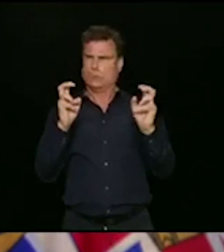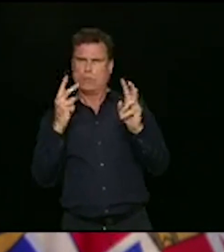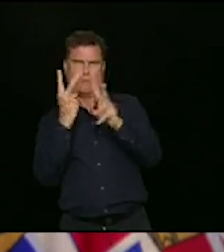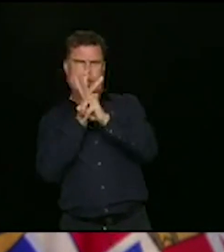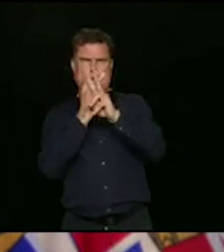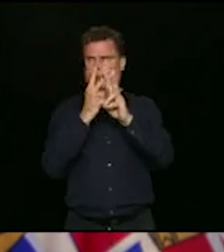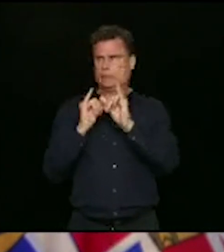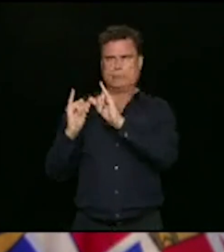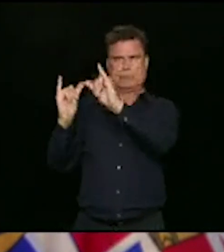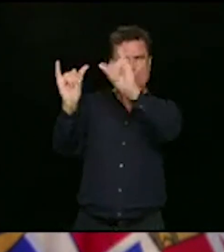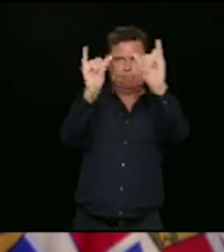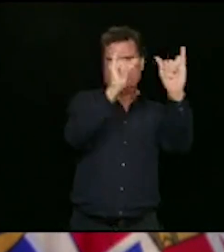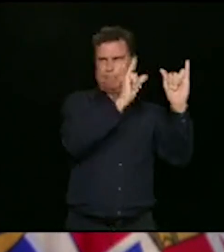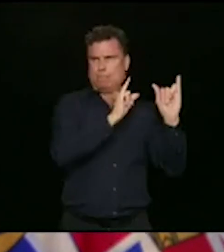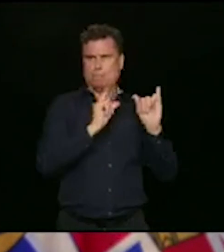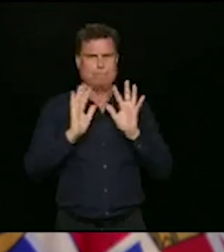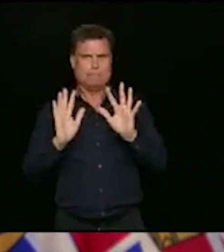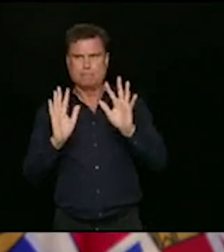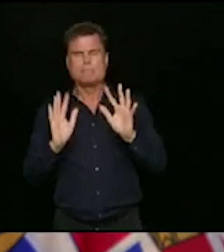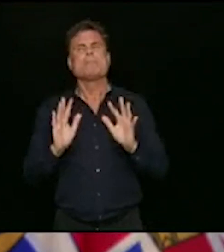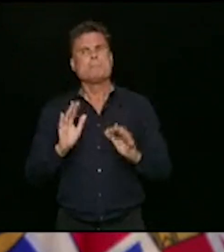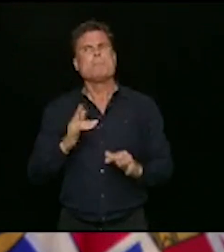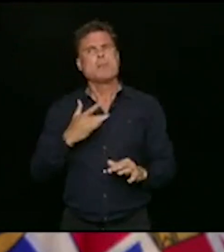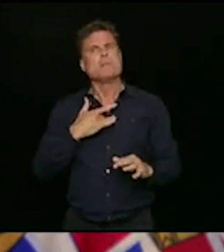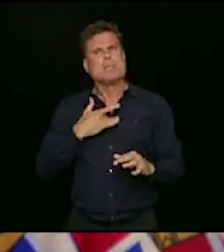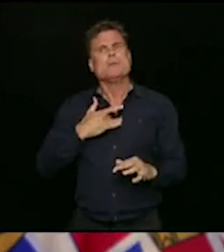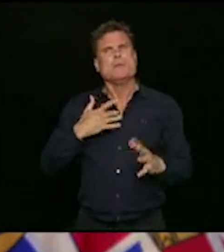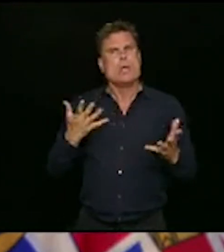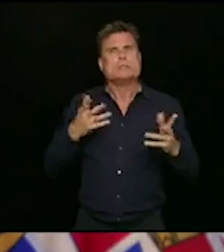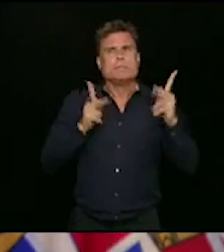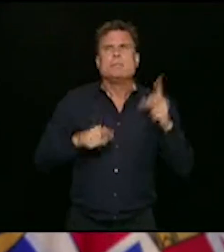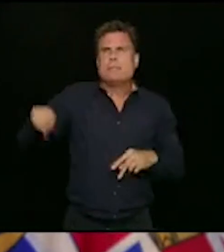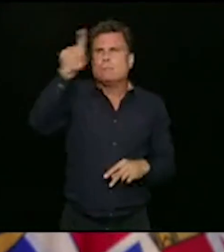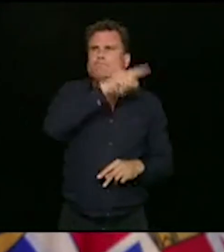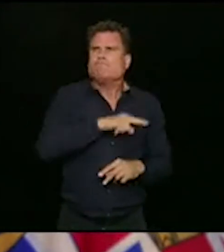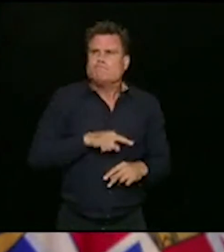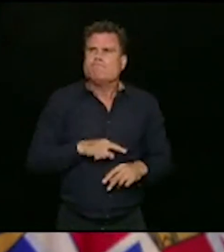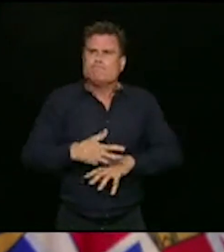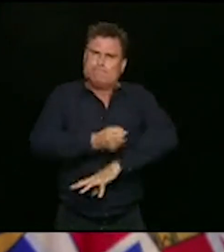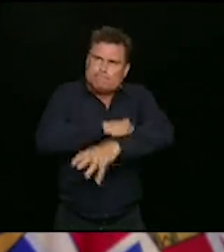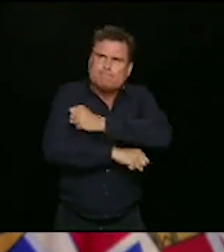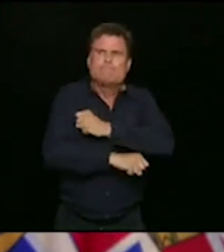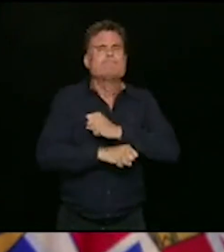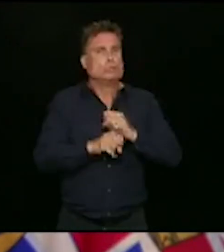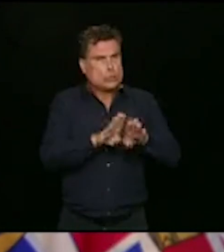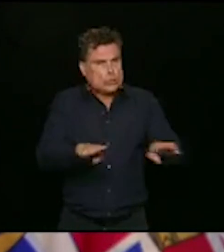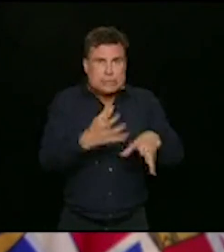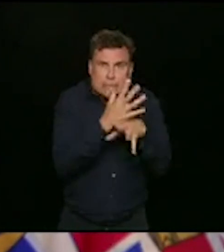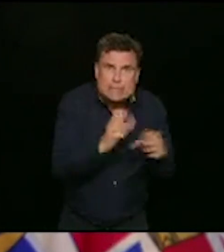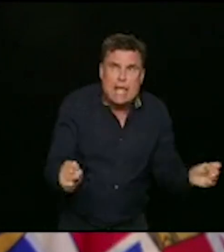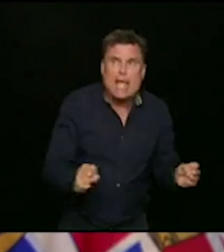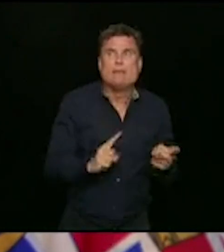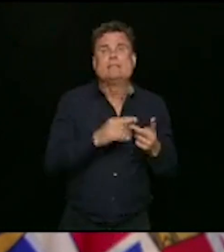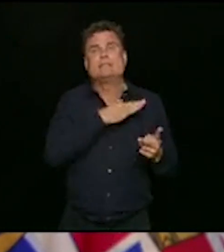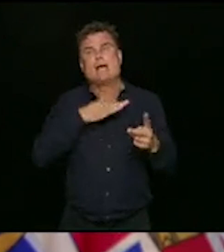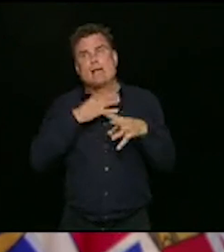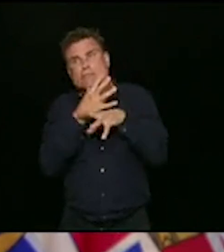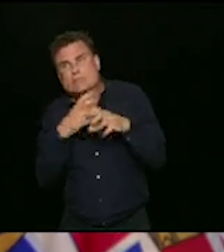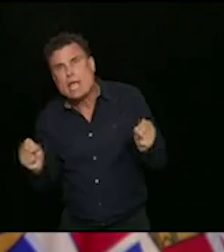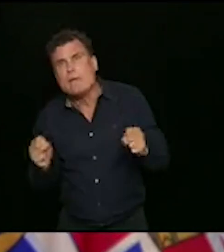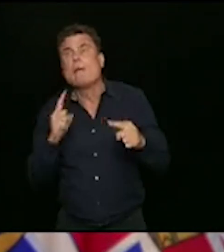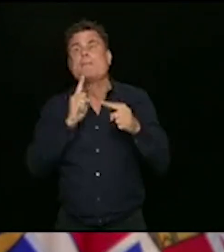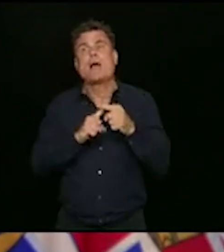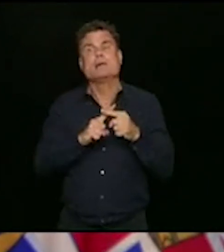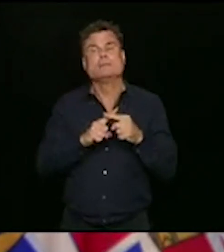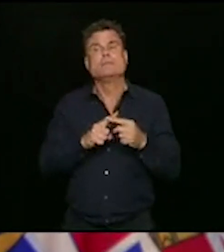are confident means will keep people safe, will minimize the contacts with a larger group, but allow those